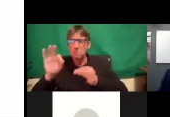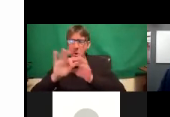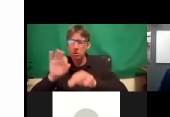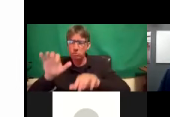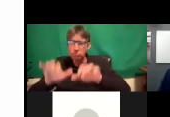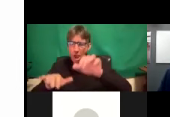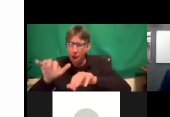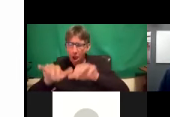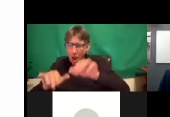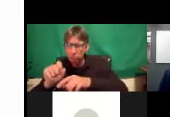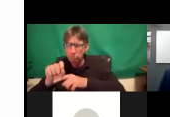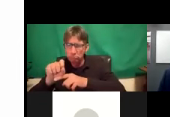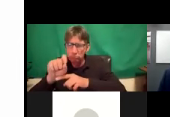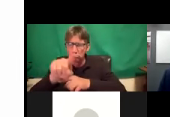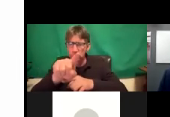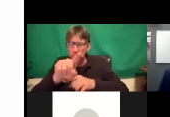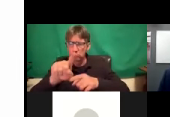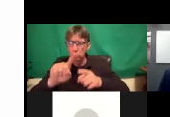Next slide, please.